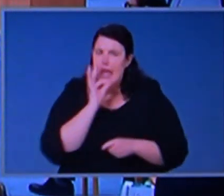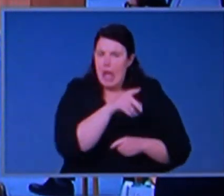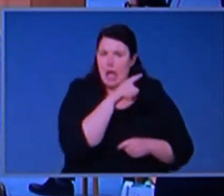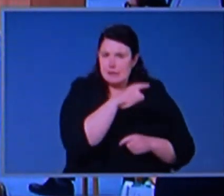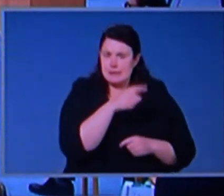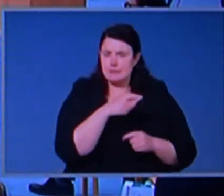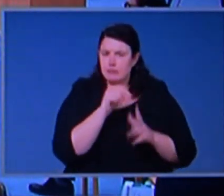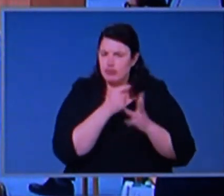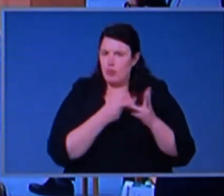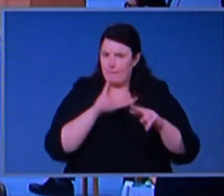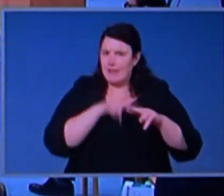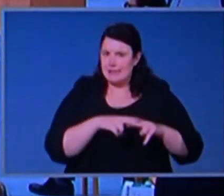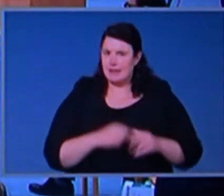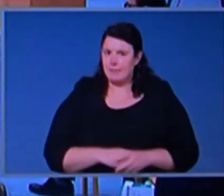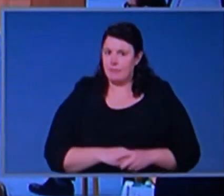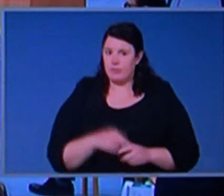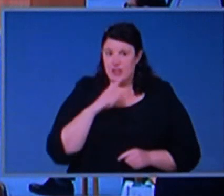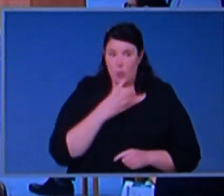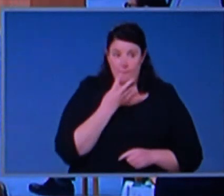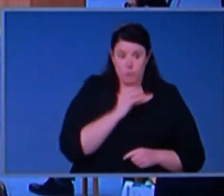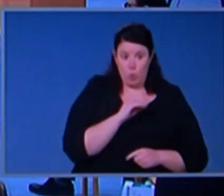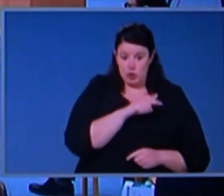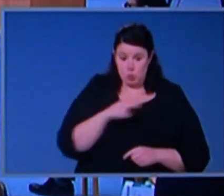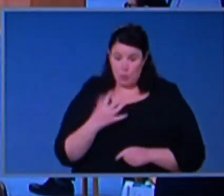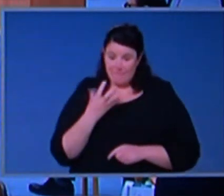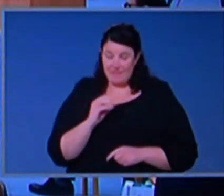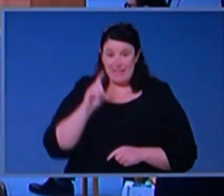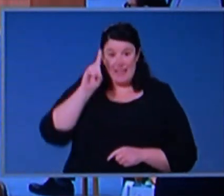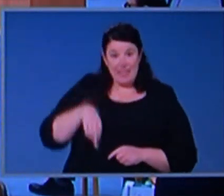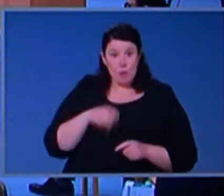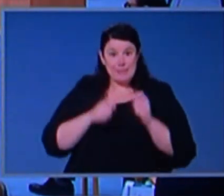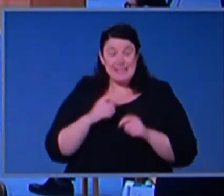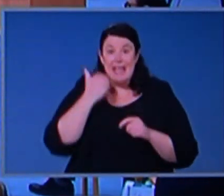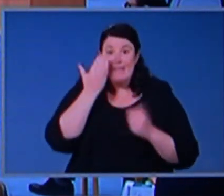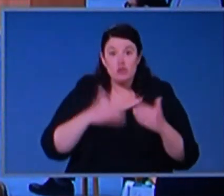mentioned you would like to get 40,000 to 50,000 tests every day.